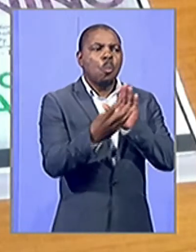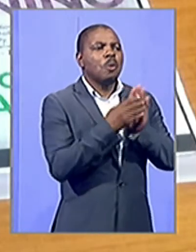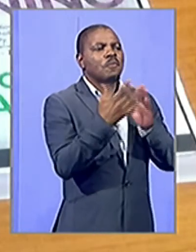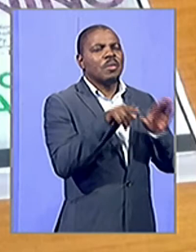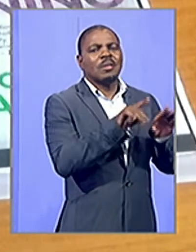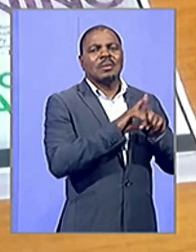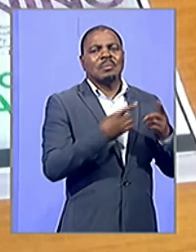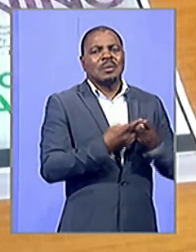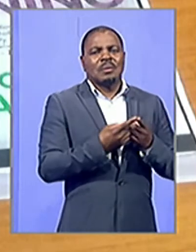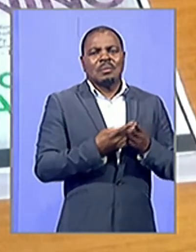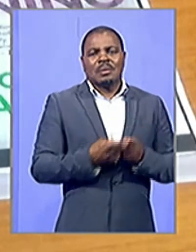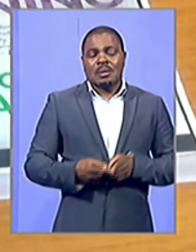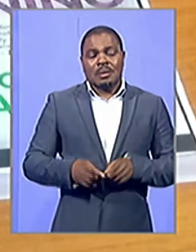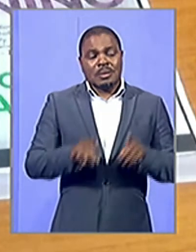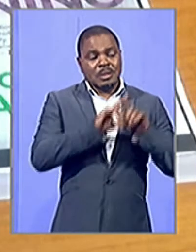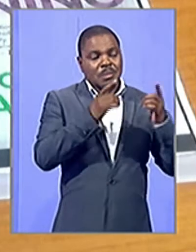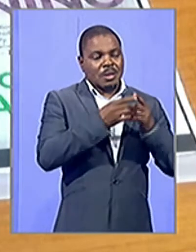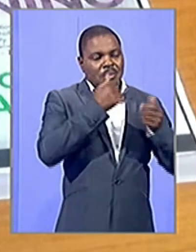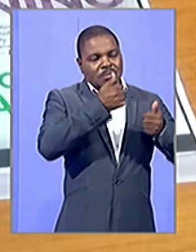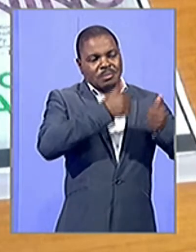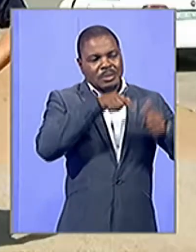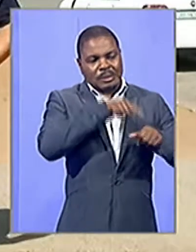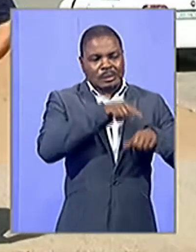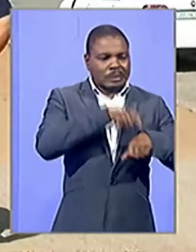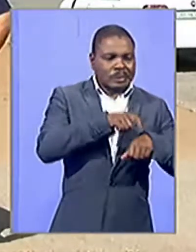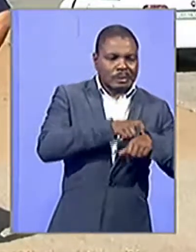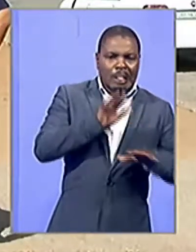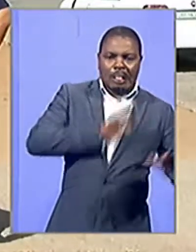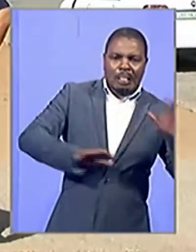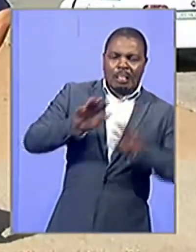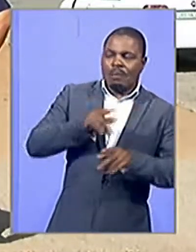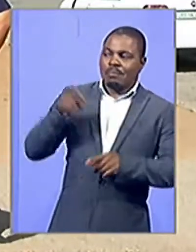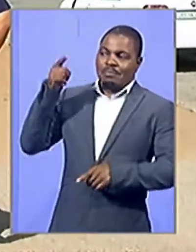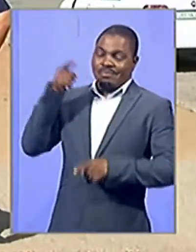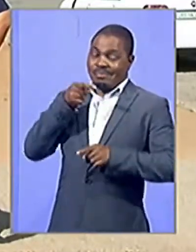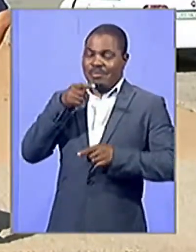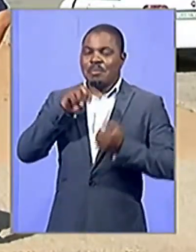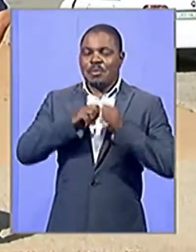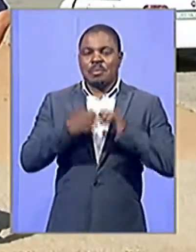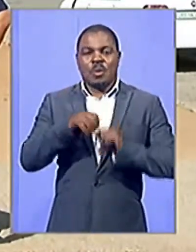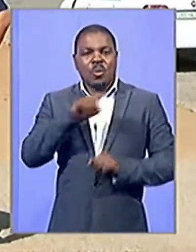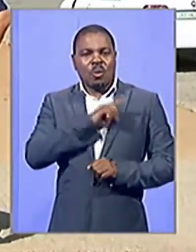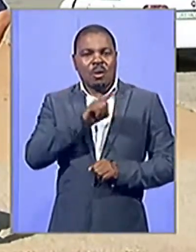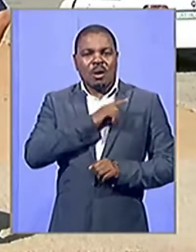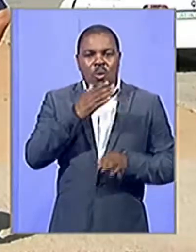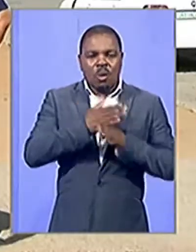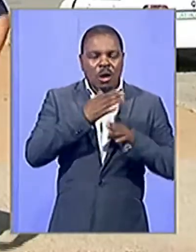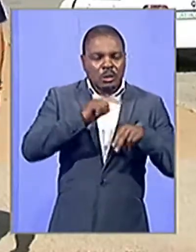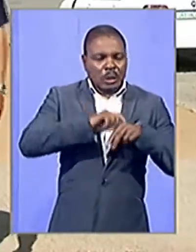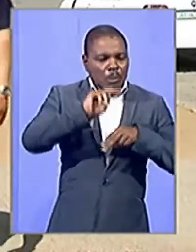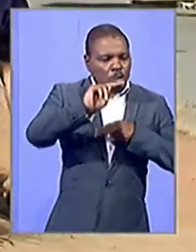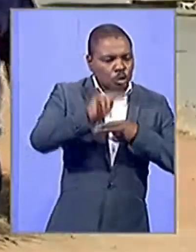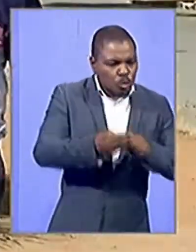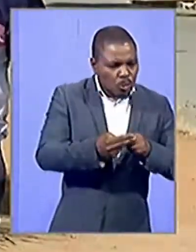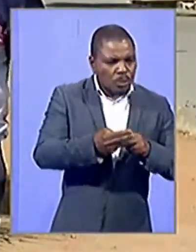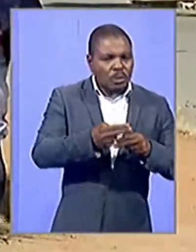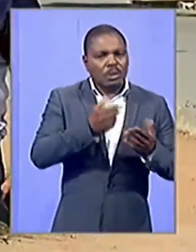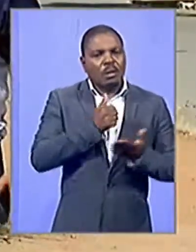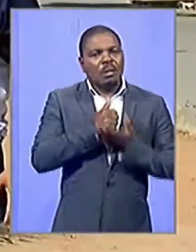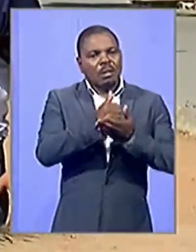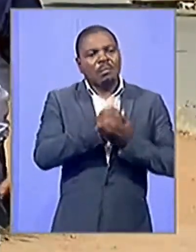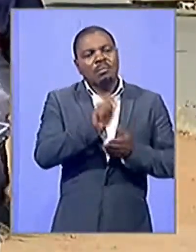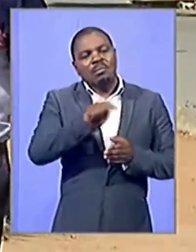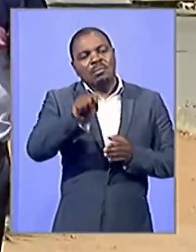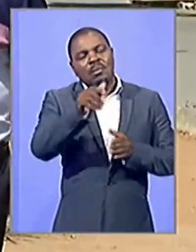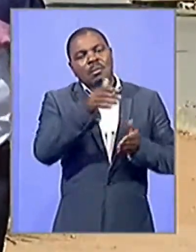Lefapha le supa batlhankedi ba ba engweng ke nako ka fa molemeng ka monwana ka ntle ya fa ba dira dilo ka potlako go thusa banna le